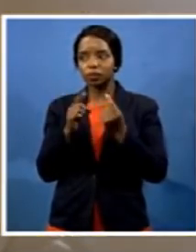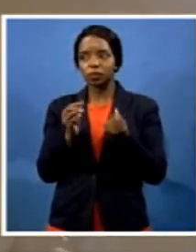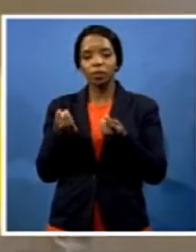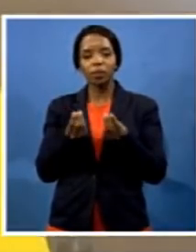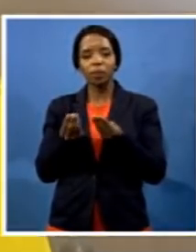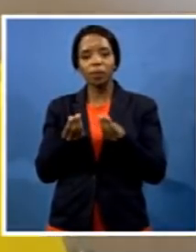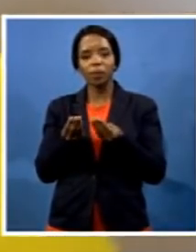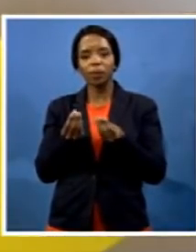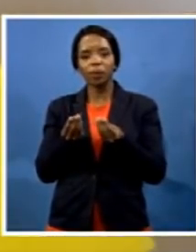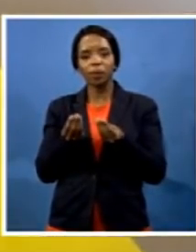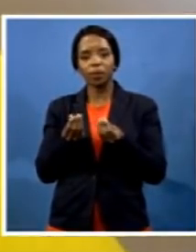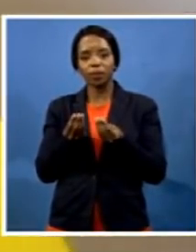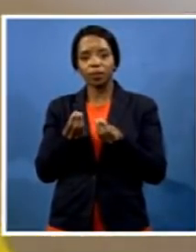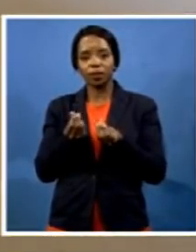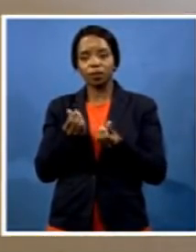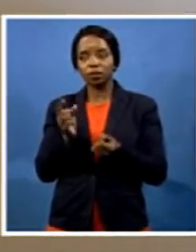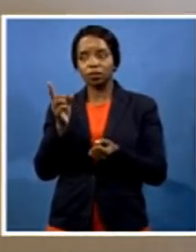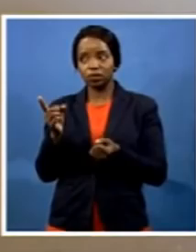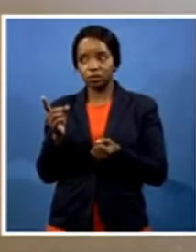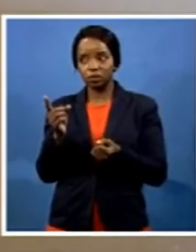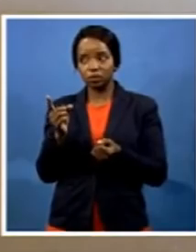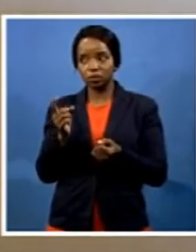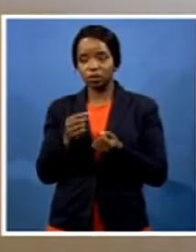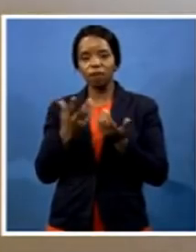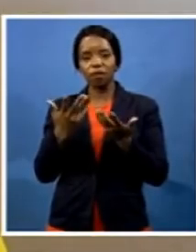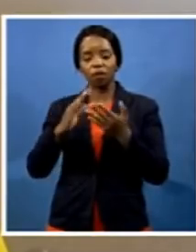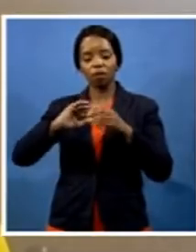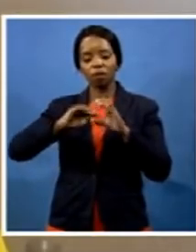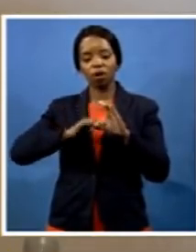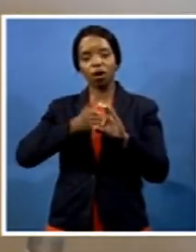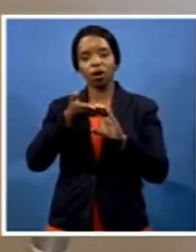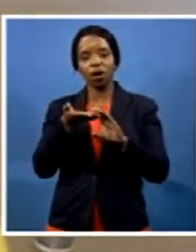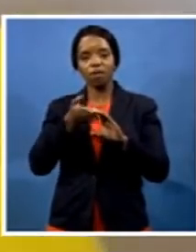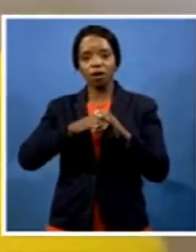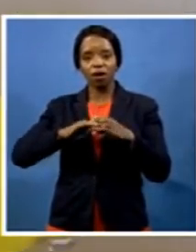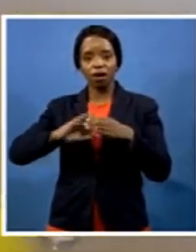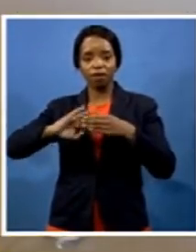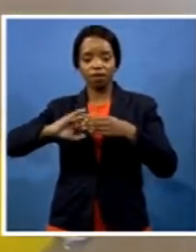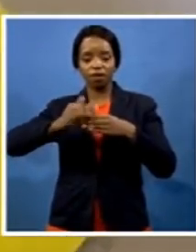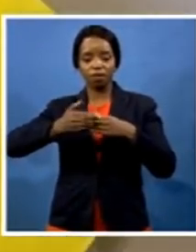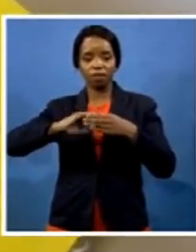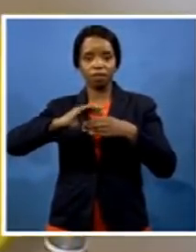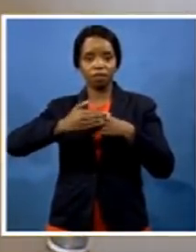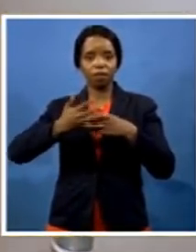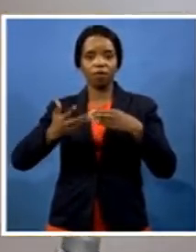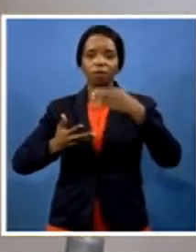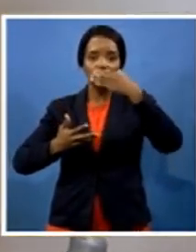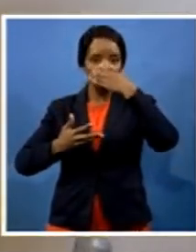to wrap it around for protection between the mouth and the nose.